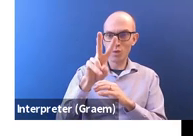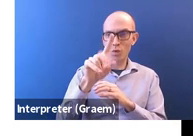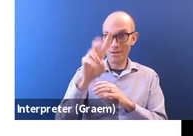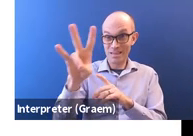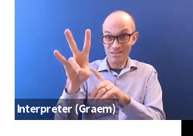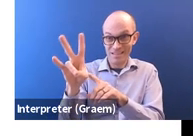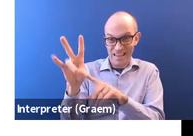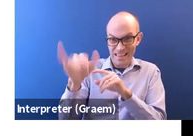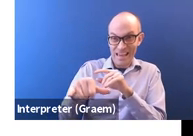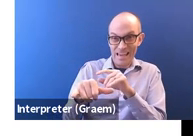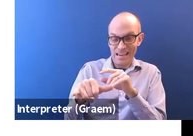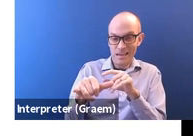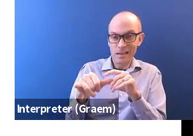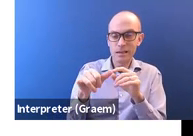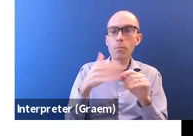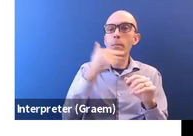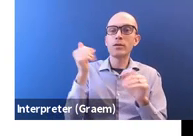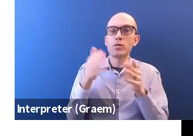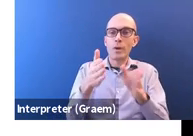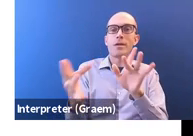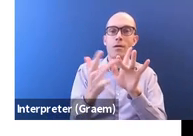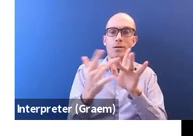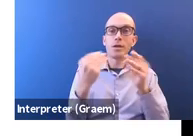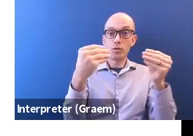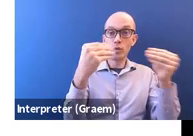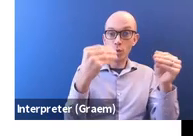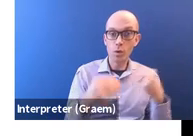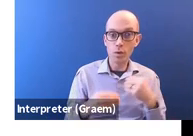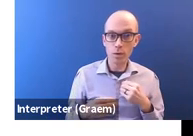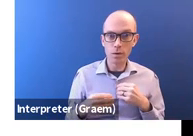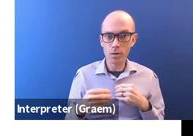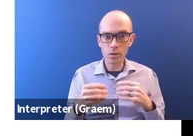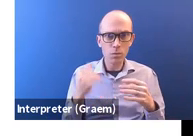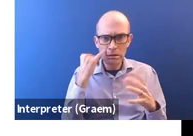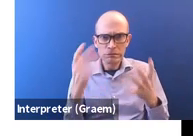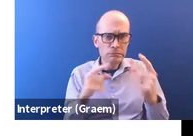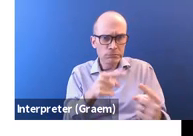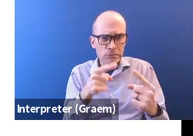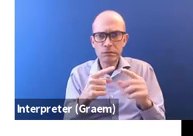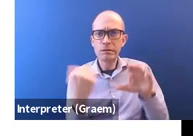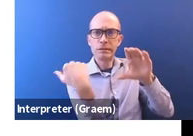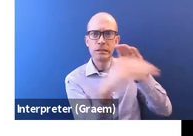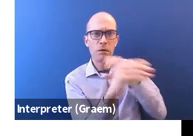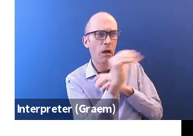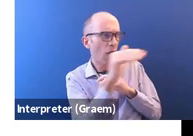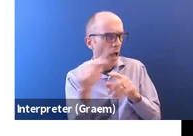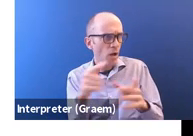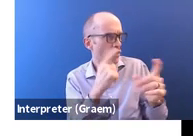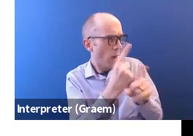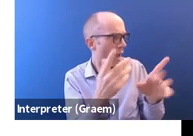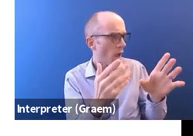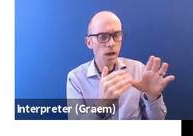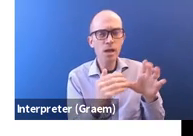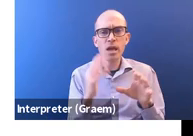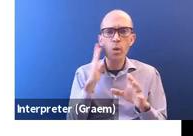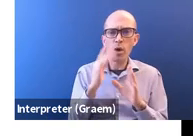some verifications on anything, how do I use it? Am I there yet? And we'll certainly get back to you within at least an hour or two. We've been